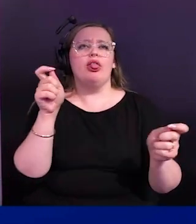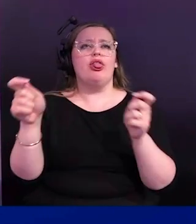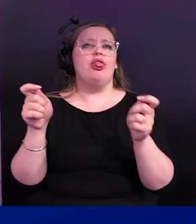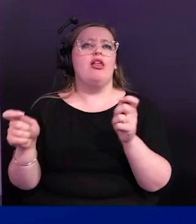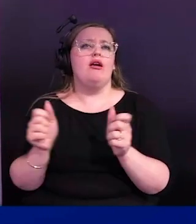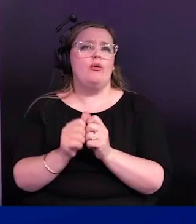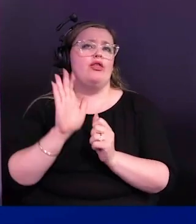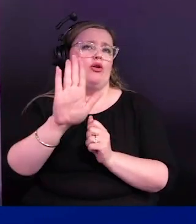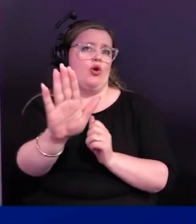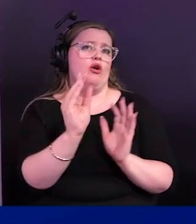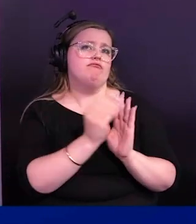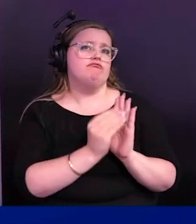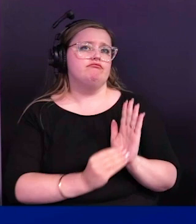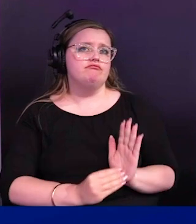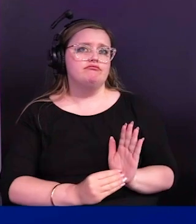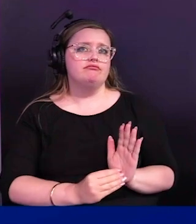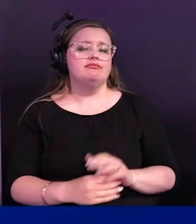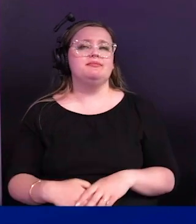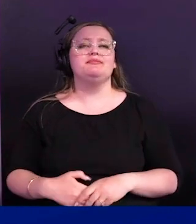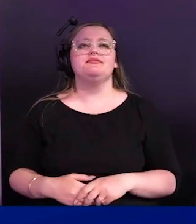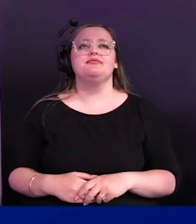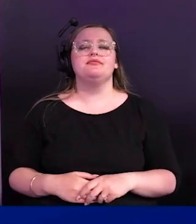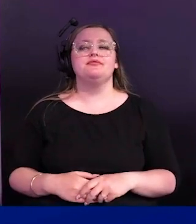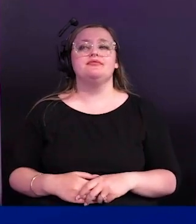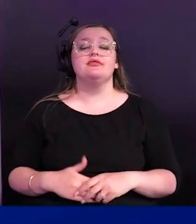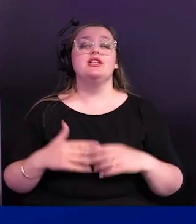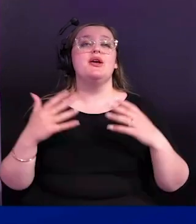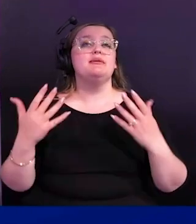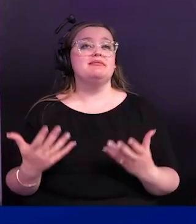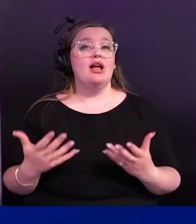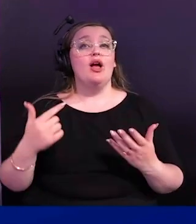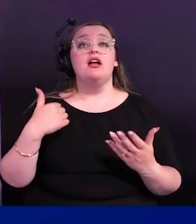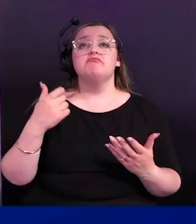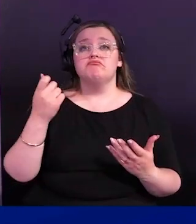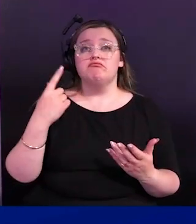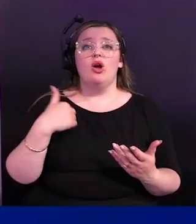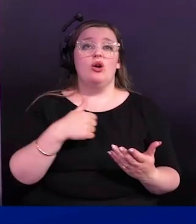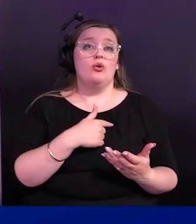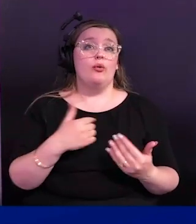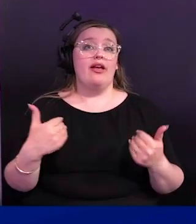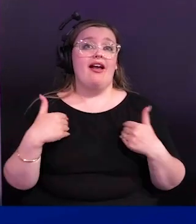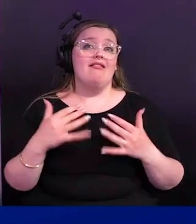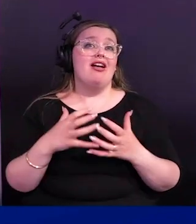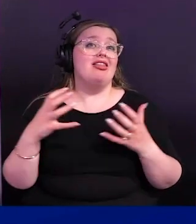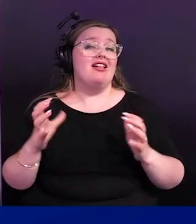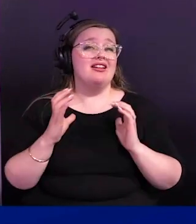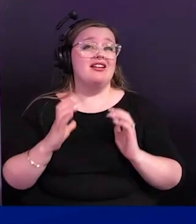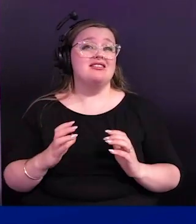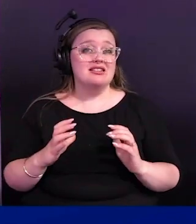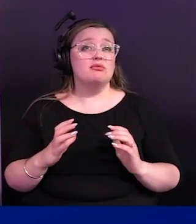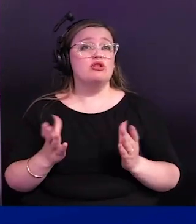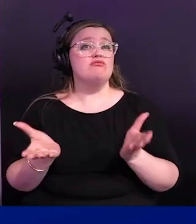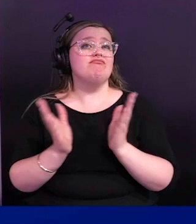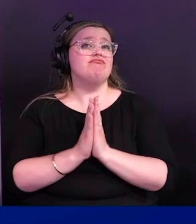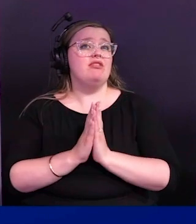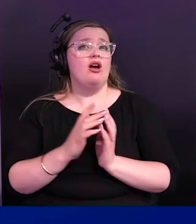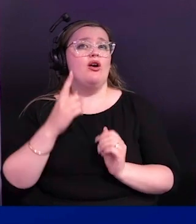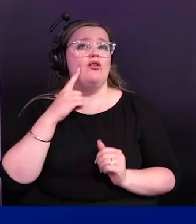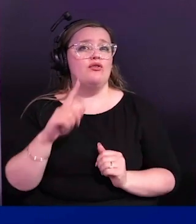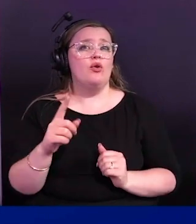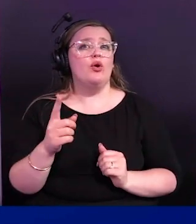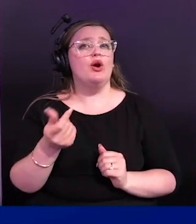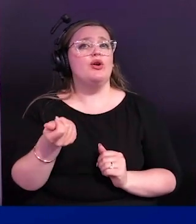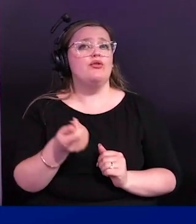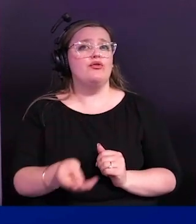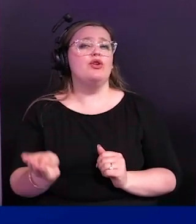audit logs. So despite that, we do have a lot of our customers asking for a few so